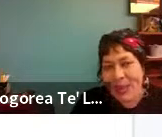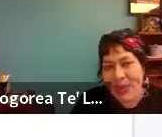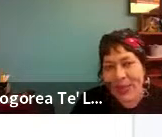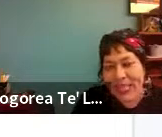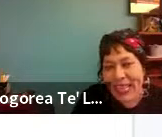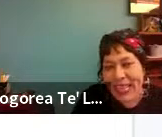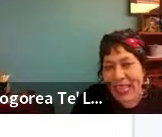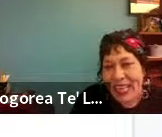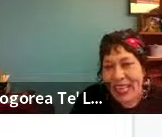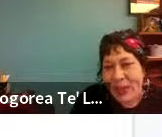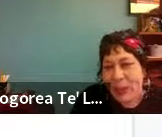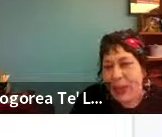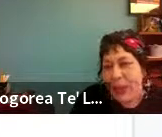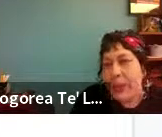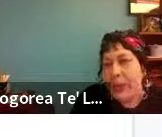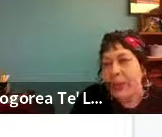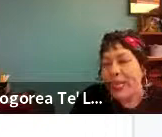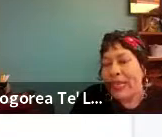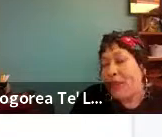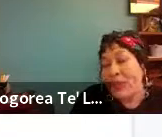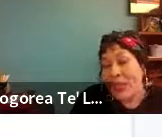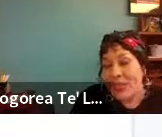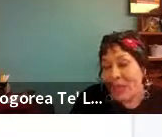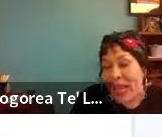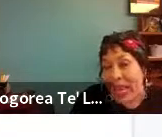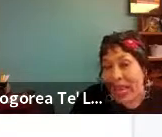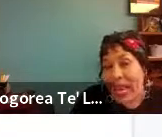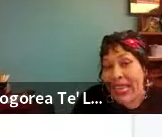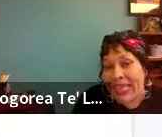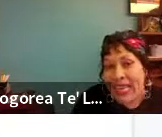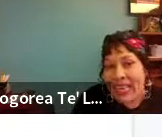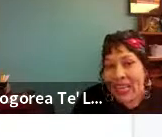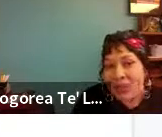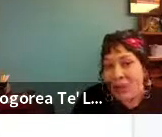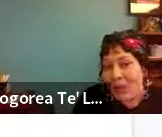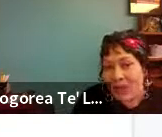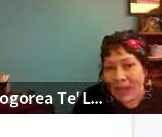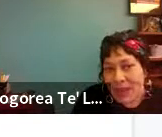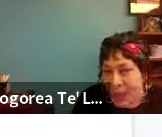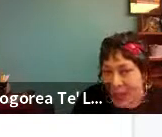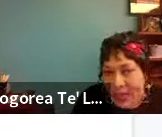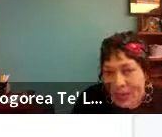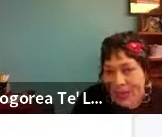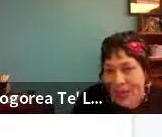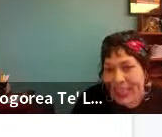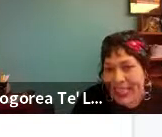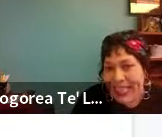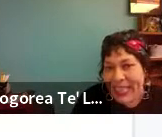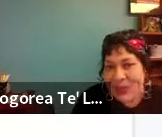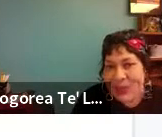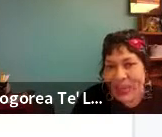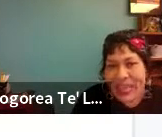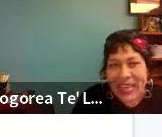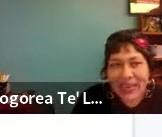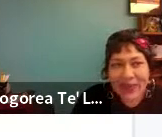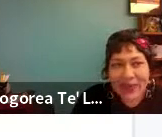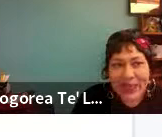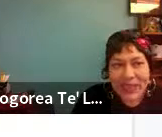building the arbors. It was very cool. We did almost everything by hand. We prayed for every tree that was fallen.